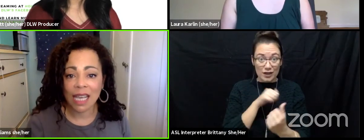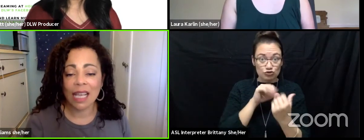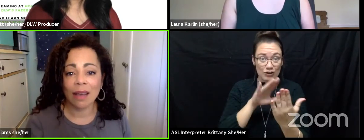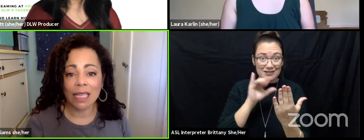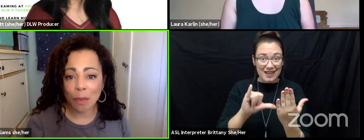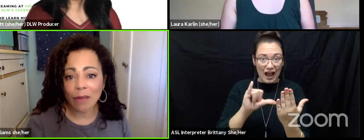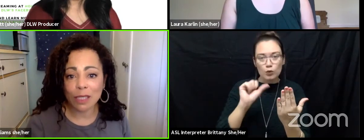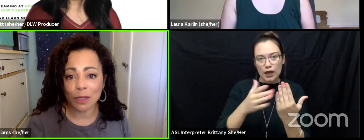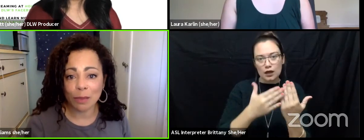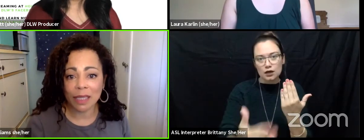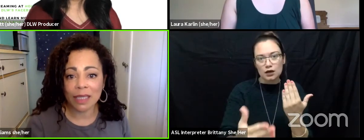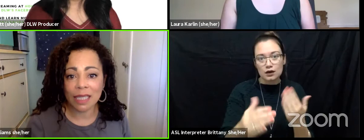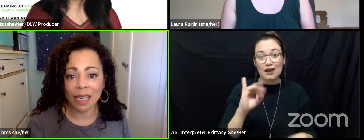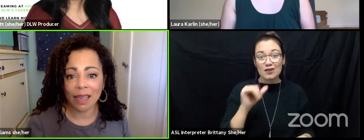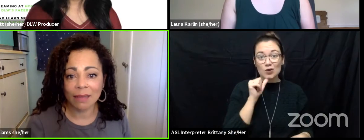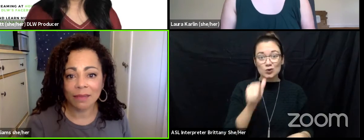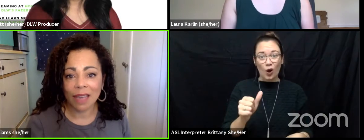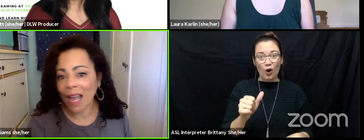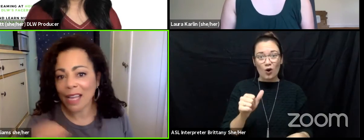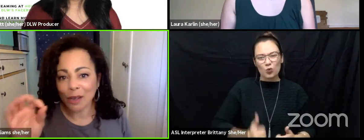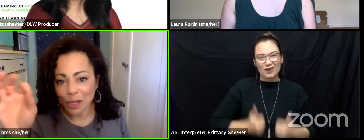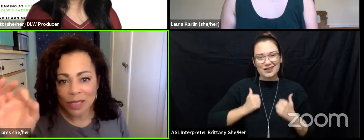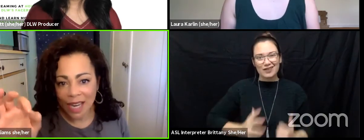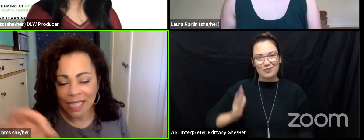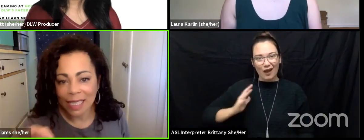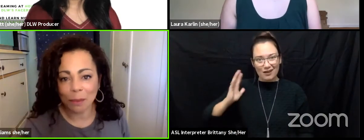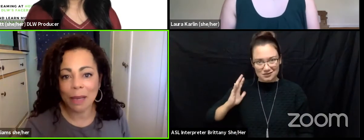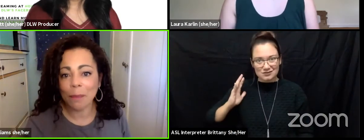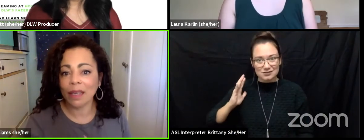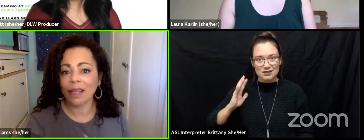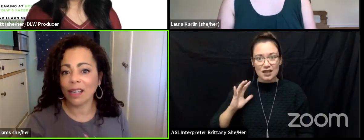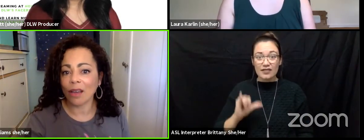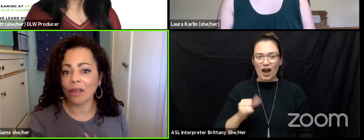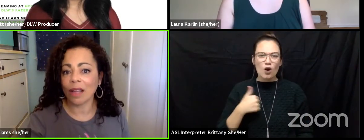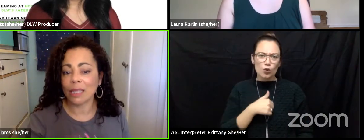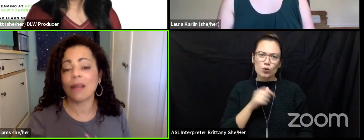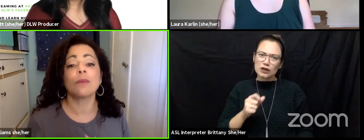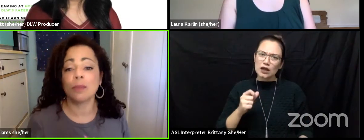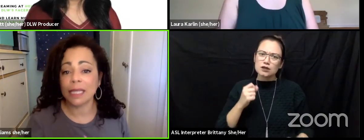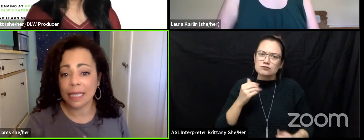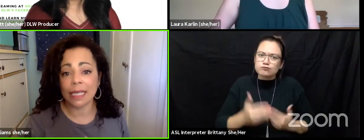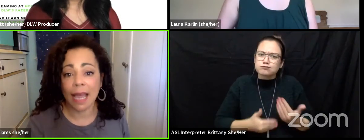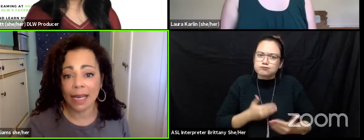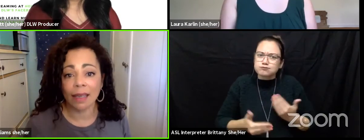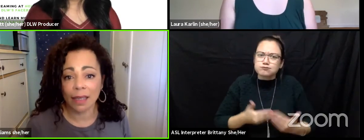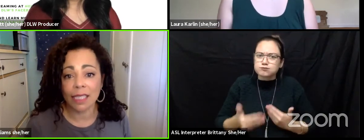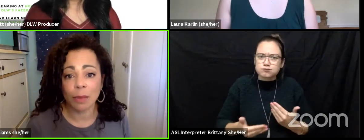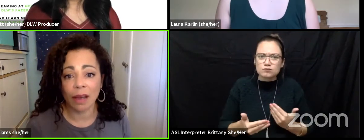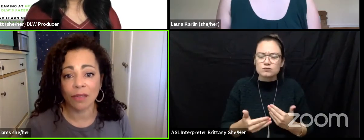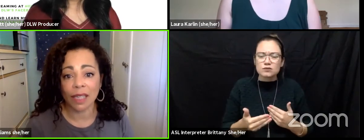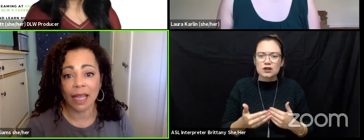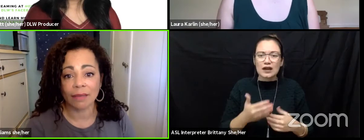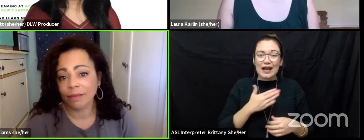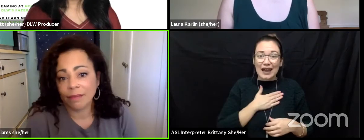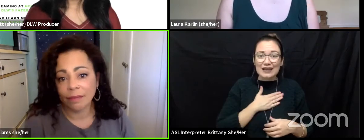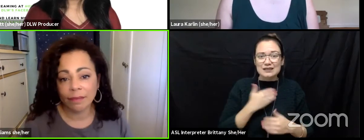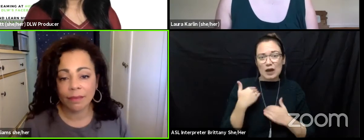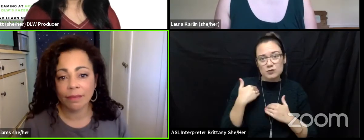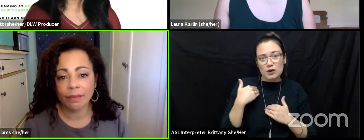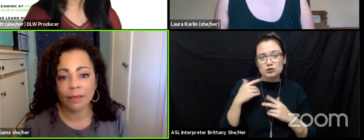artist, it's my responsibility. I can only do a tiny little bit, but you know, it's my responsibility to light a spark for that.